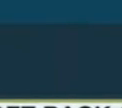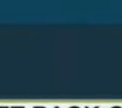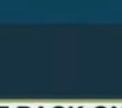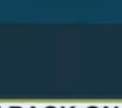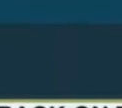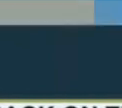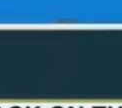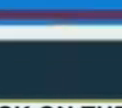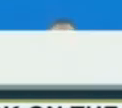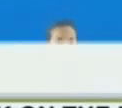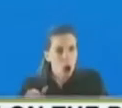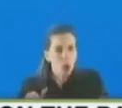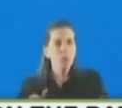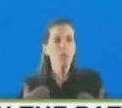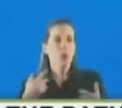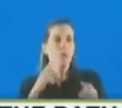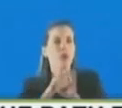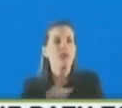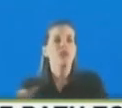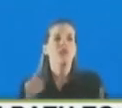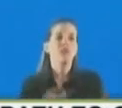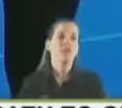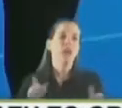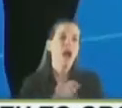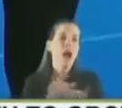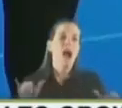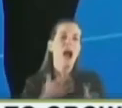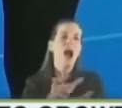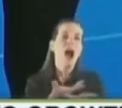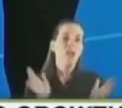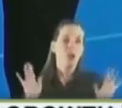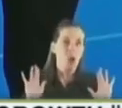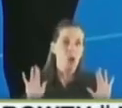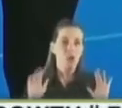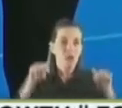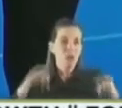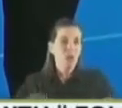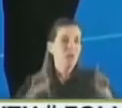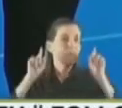soon as we have consolidated data that announced, we will let you know.